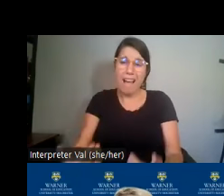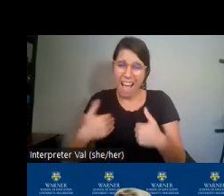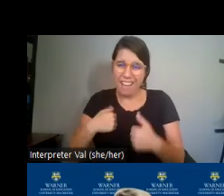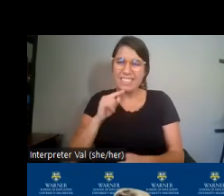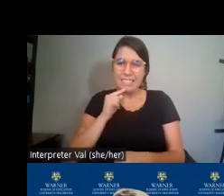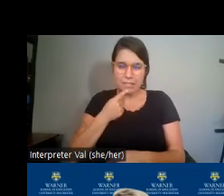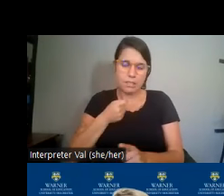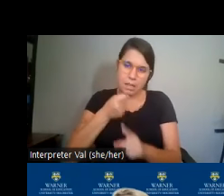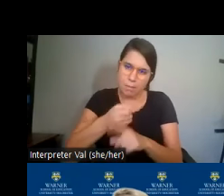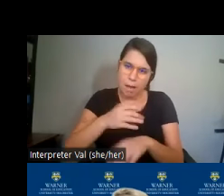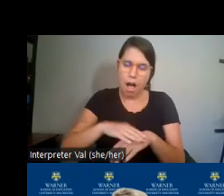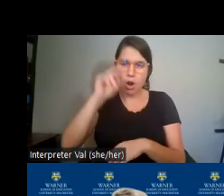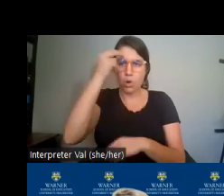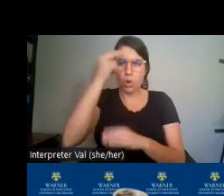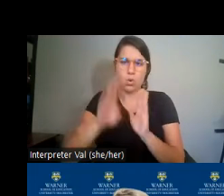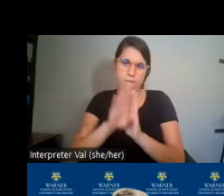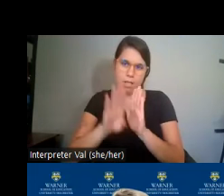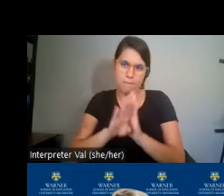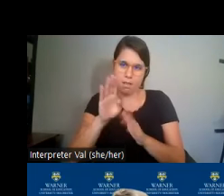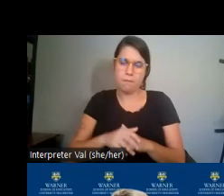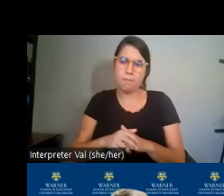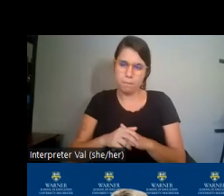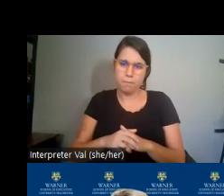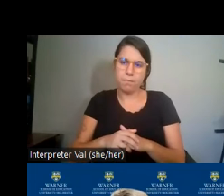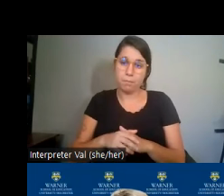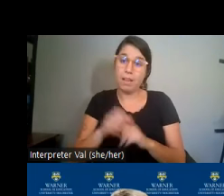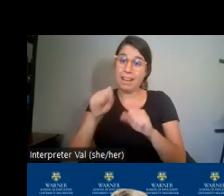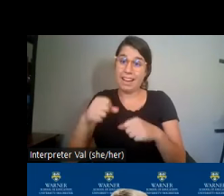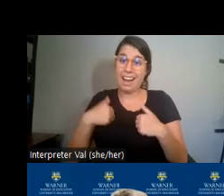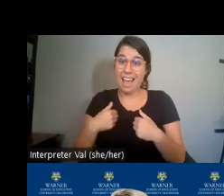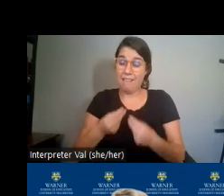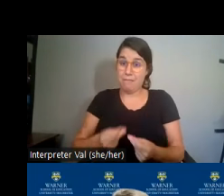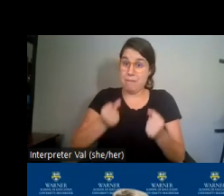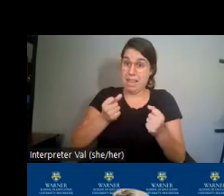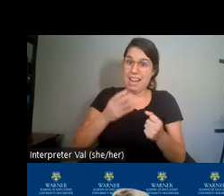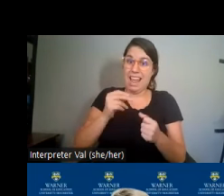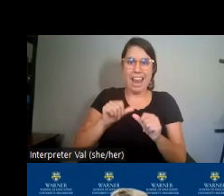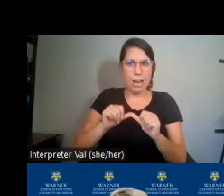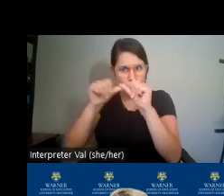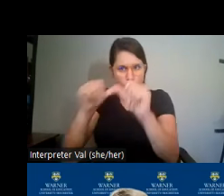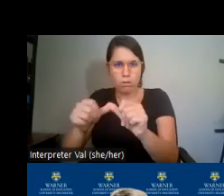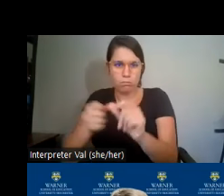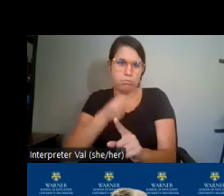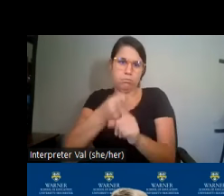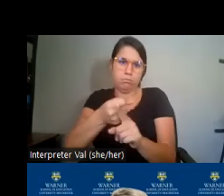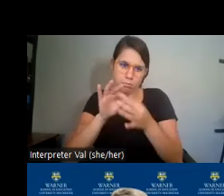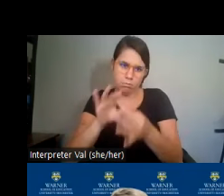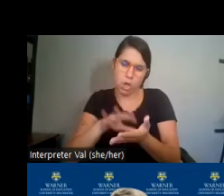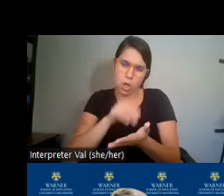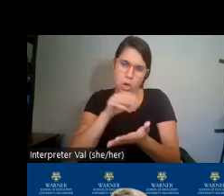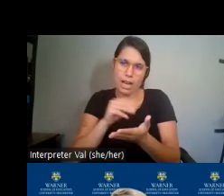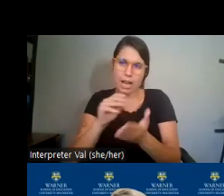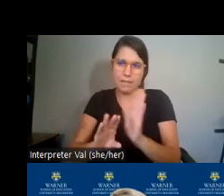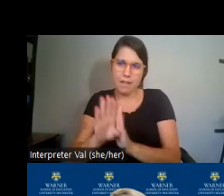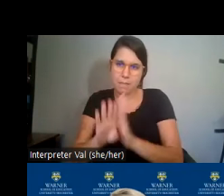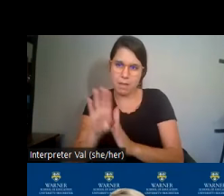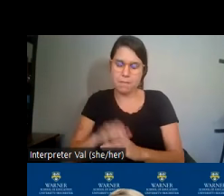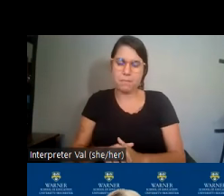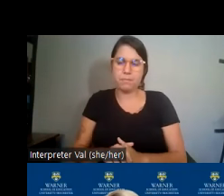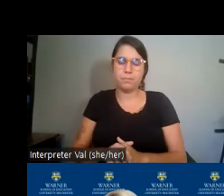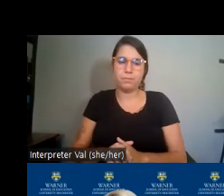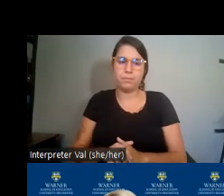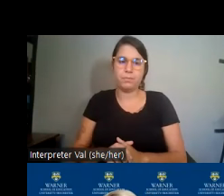neurodevelopment and can have immediate and long-lasting effects on learning and development. That we as